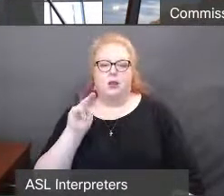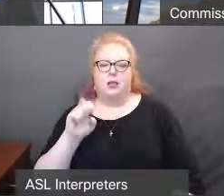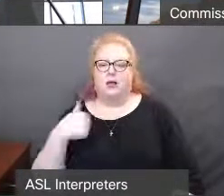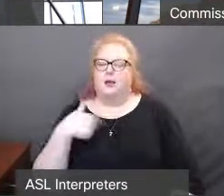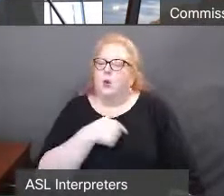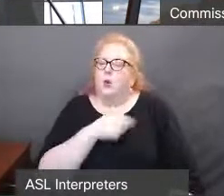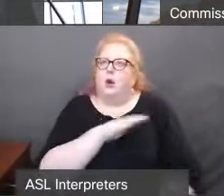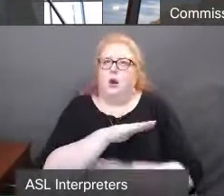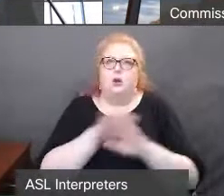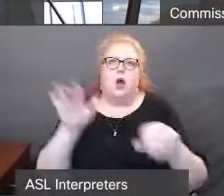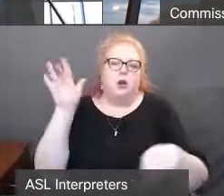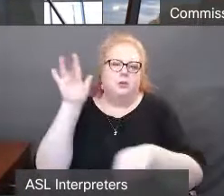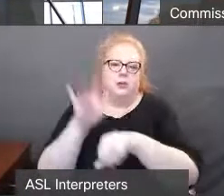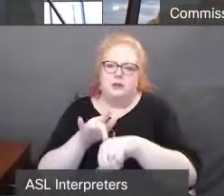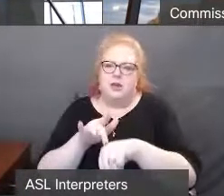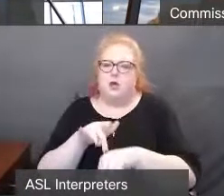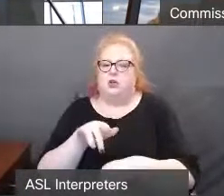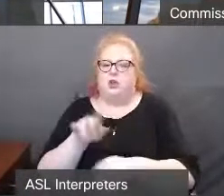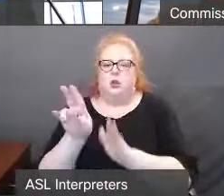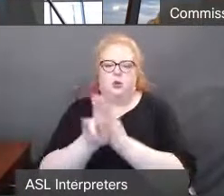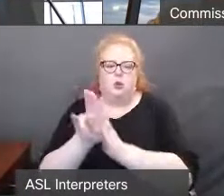near any utility easement or